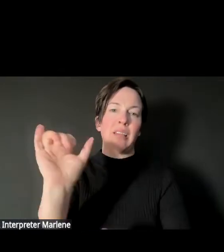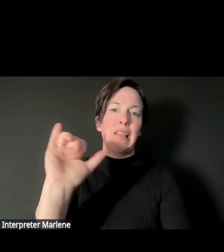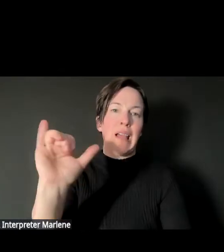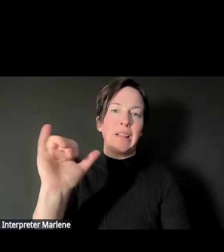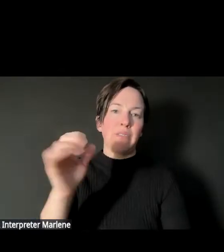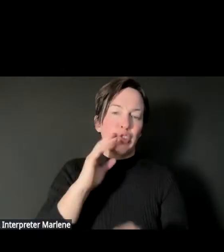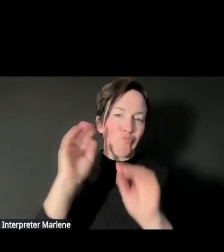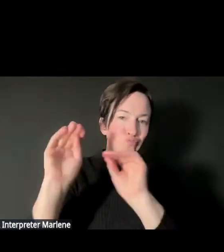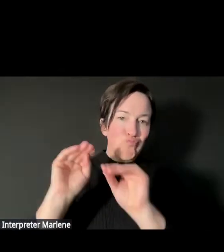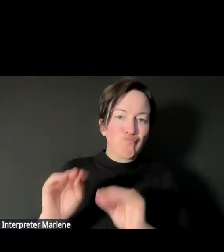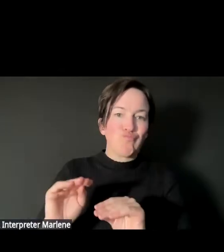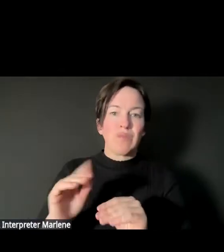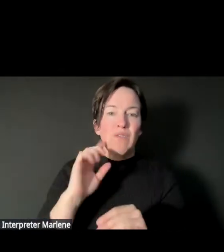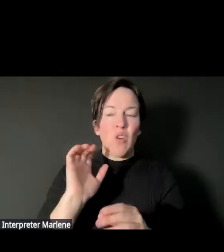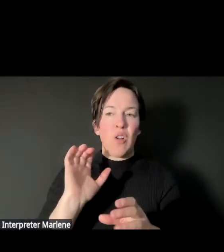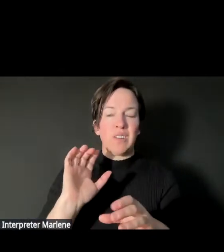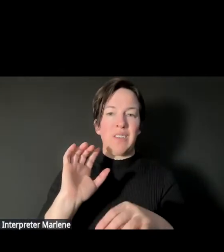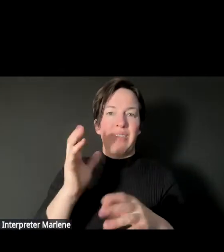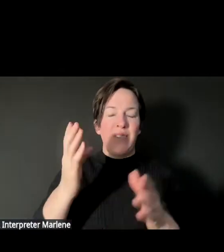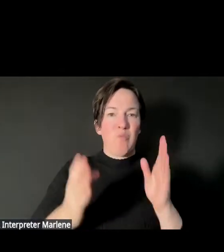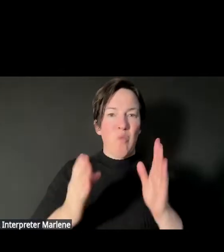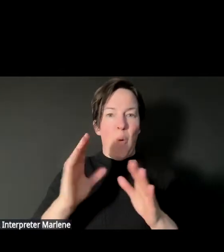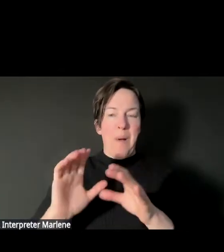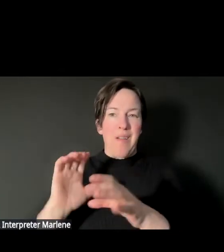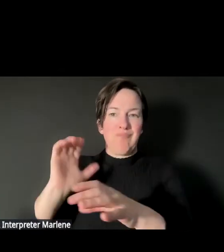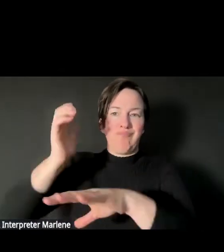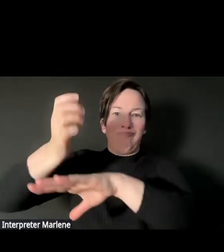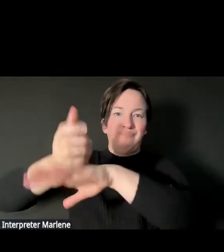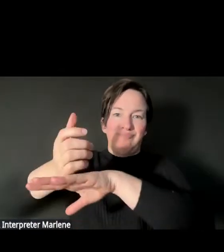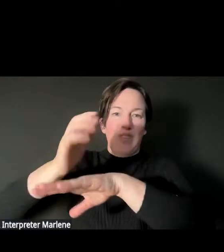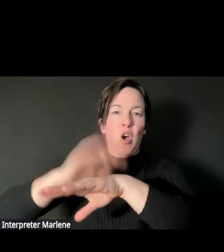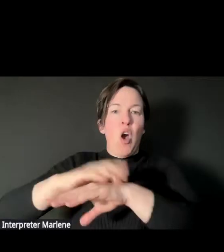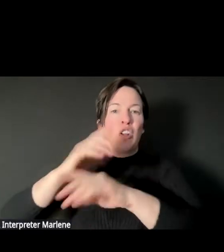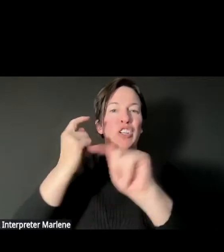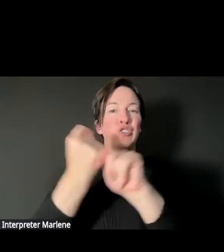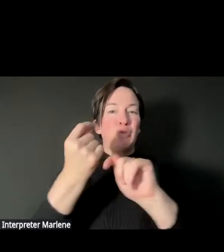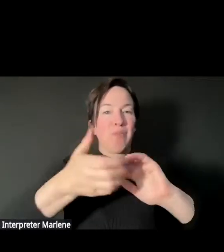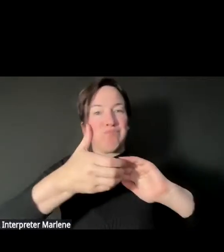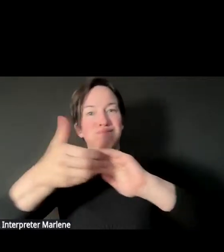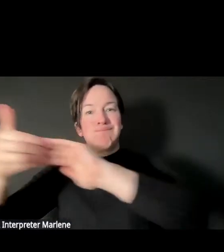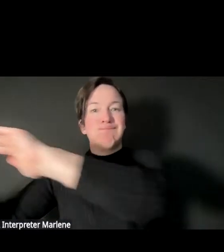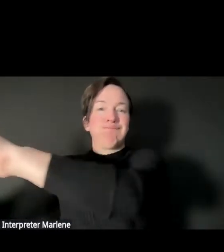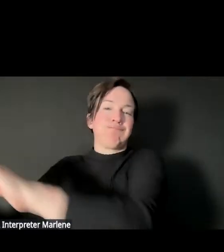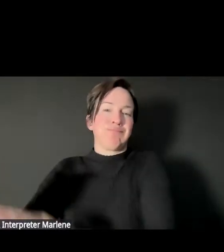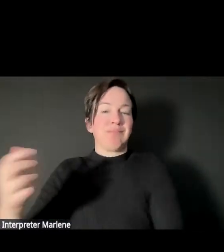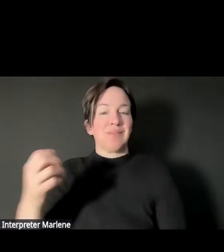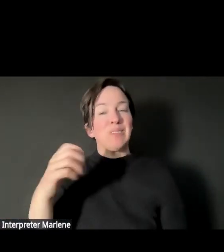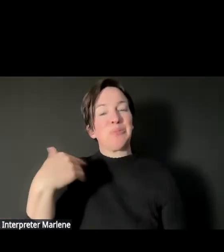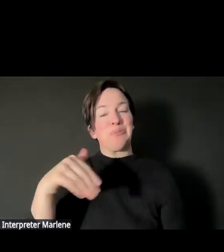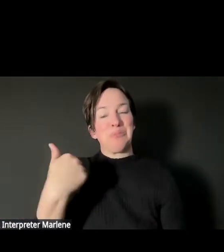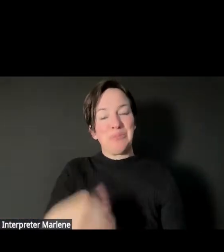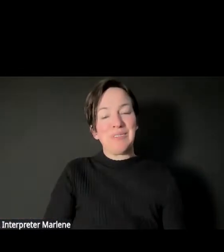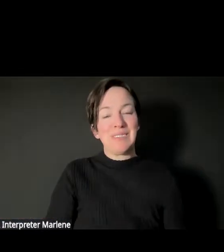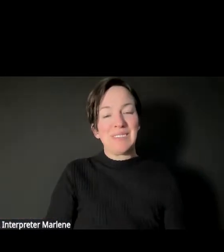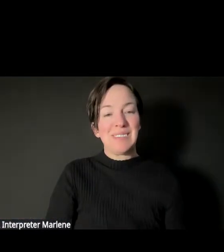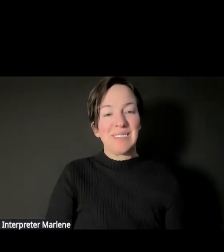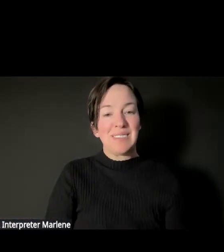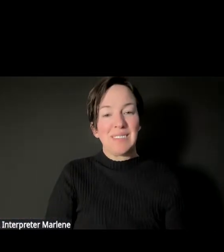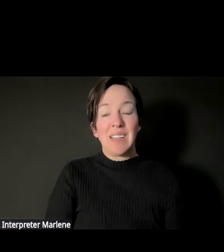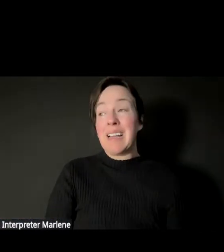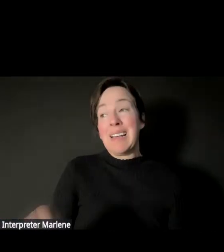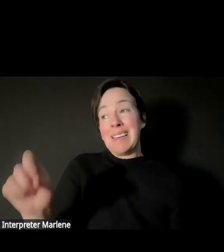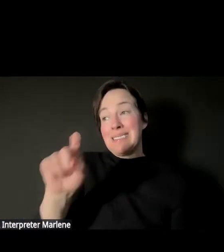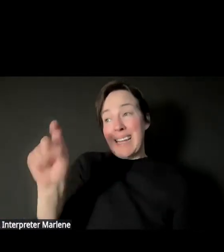put it on a semi truck, I think, and Yep. and get it hauled down there. So Yeah. Yeah.